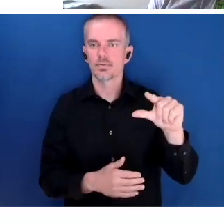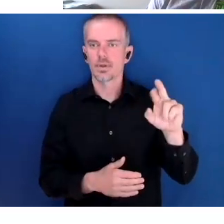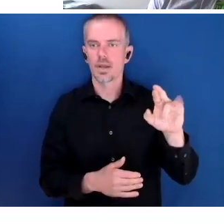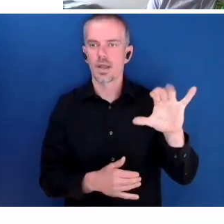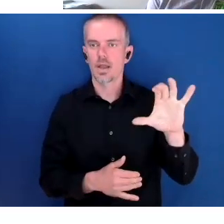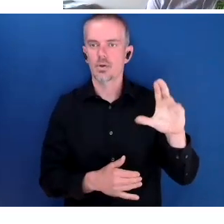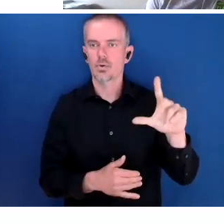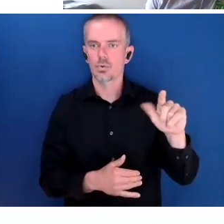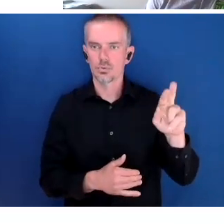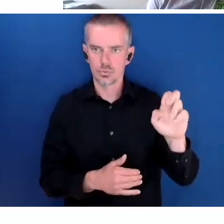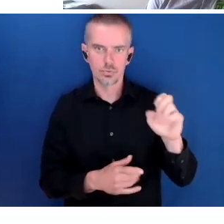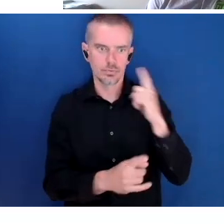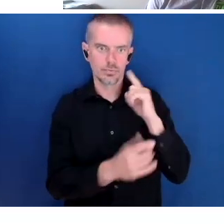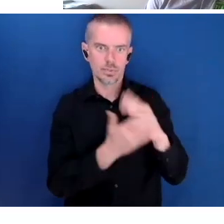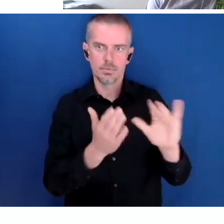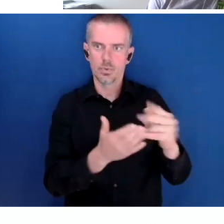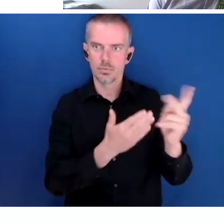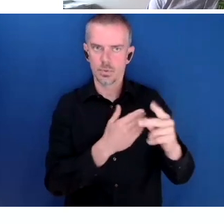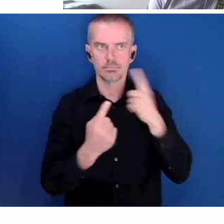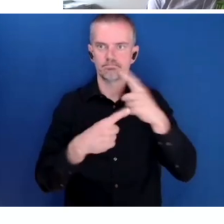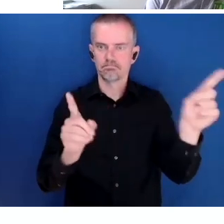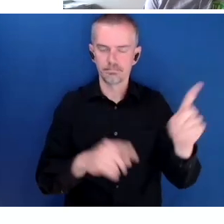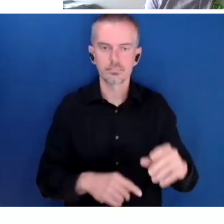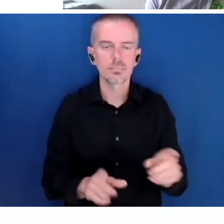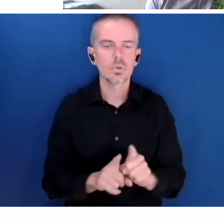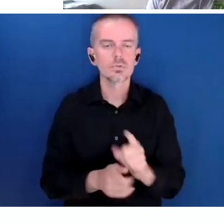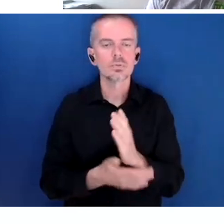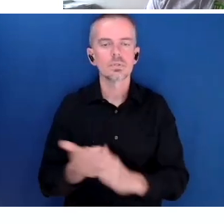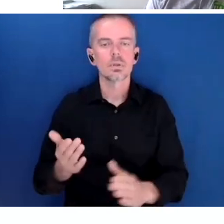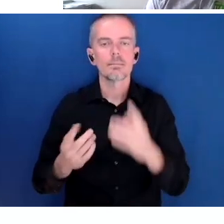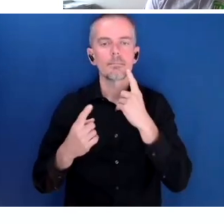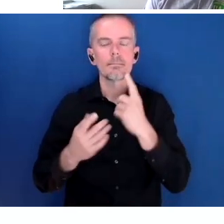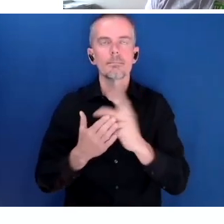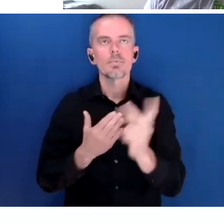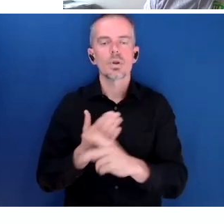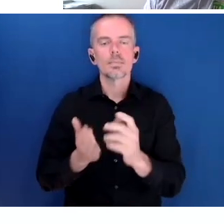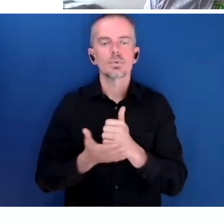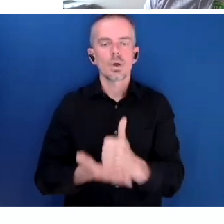those programs, as well as some programs to help